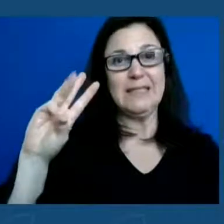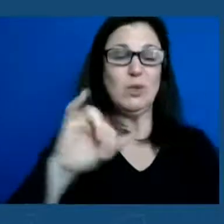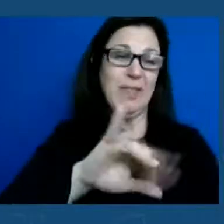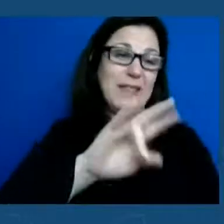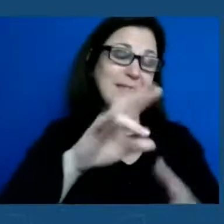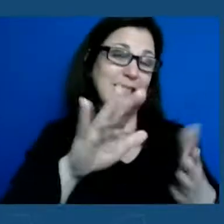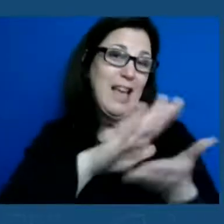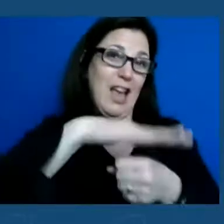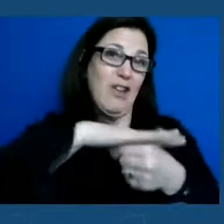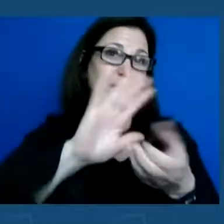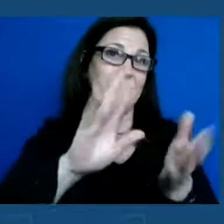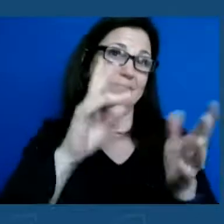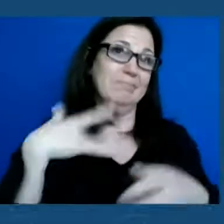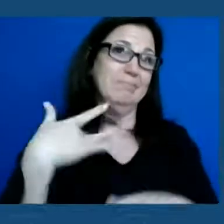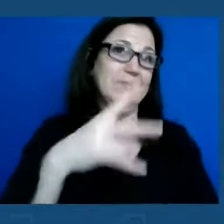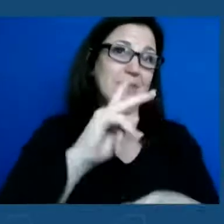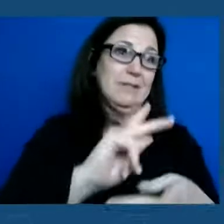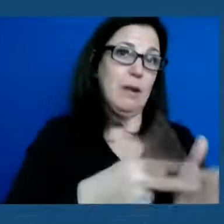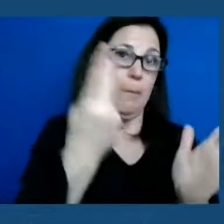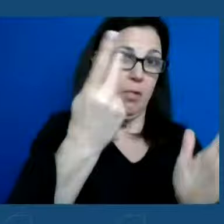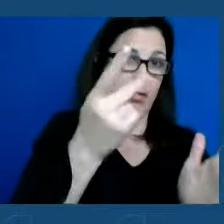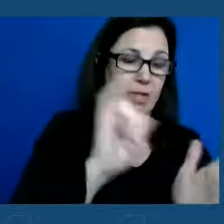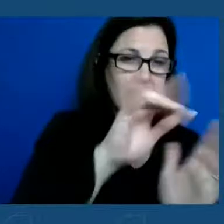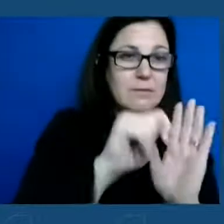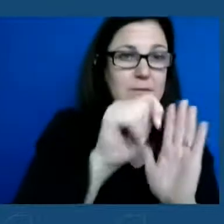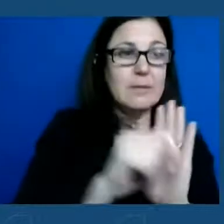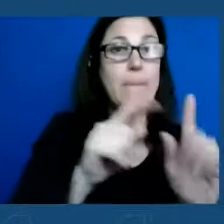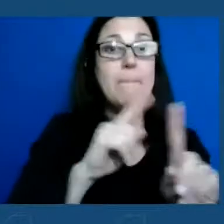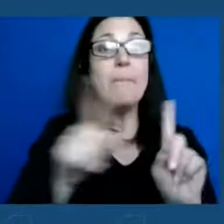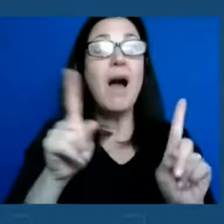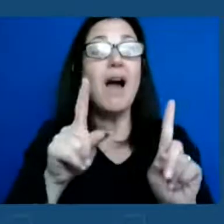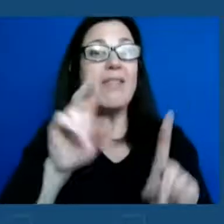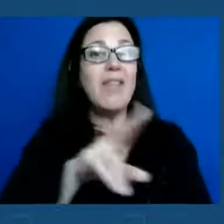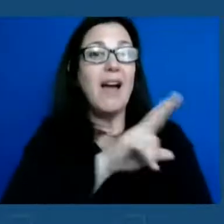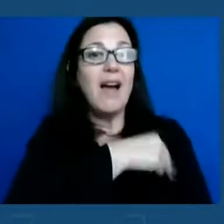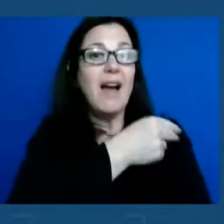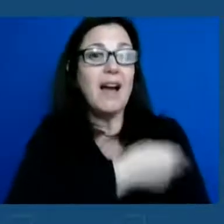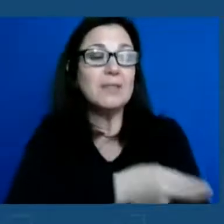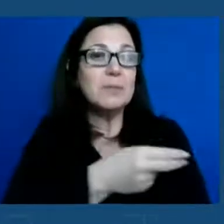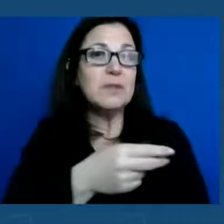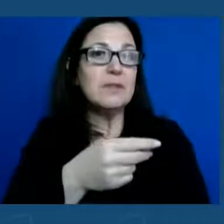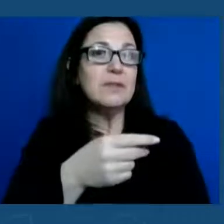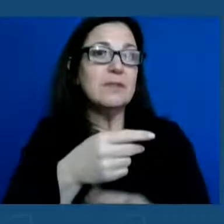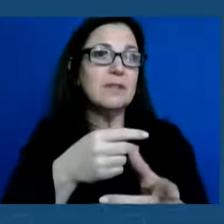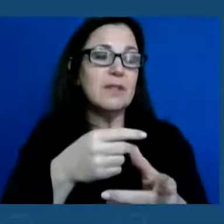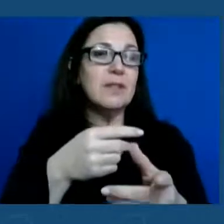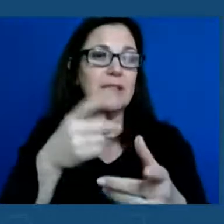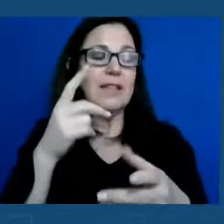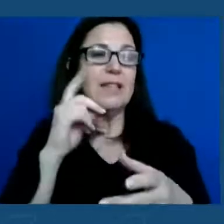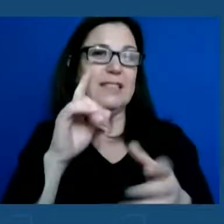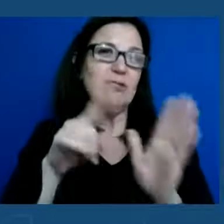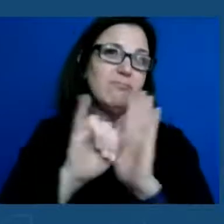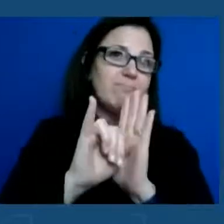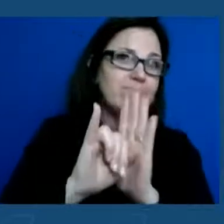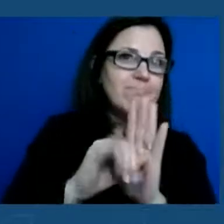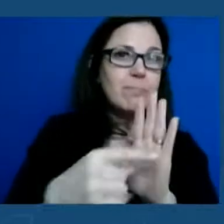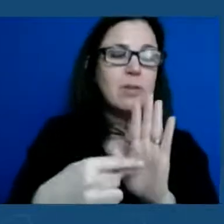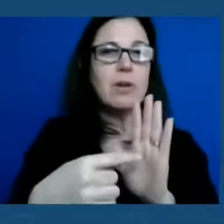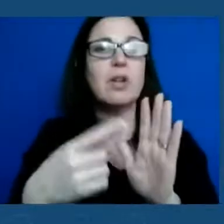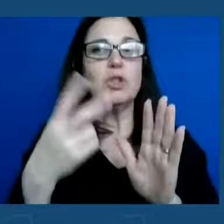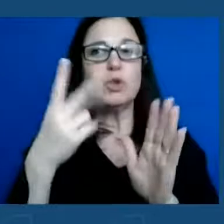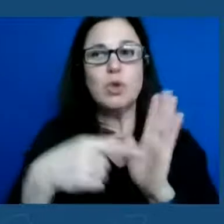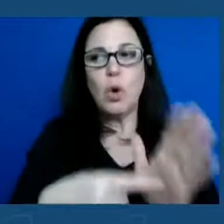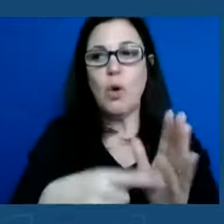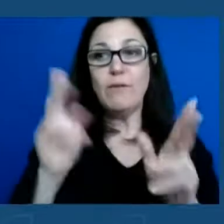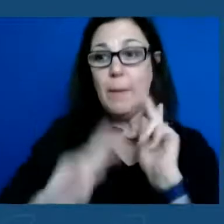you know, hospitalizations are lagging indicators. People get the sniffles, and they get the sore throat, and then they test positive, and if they can